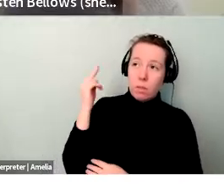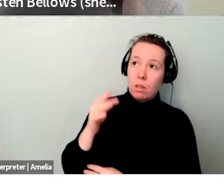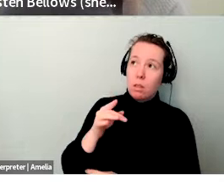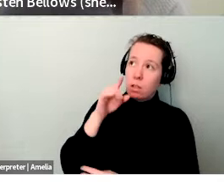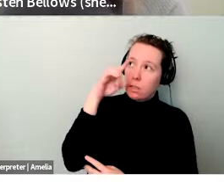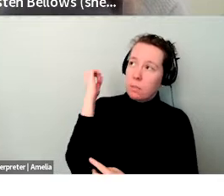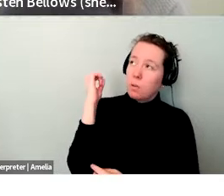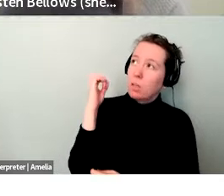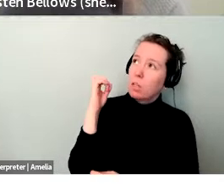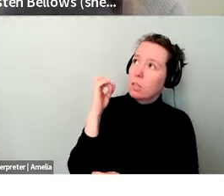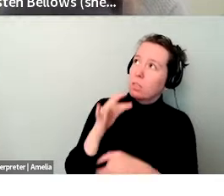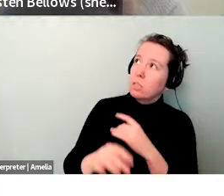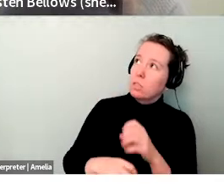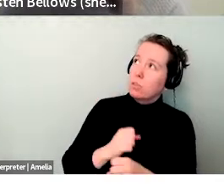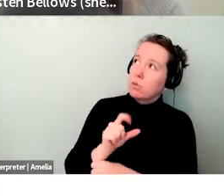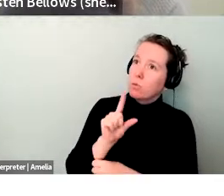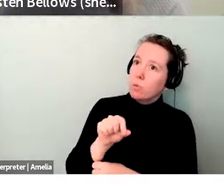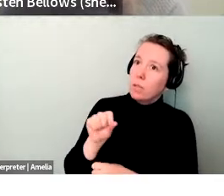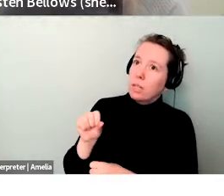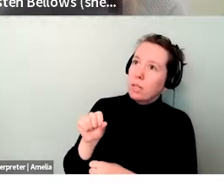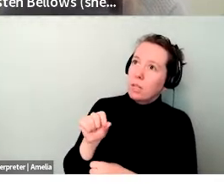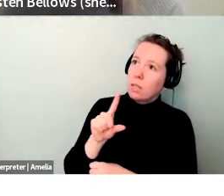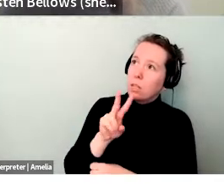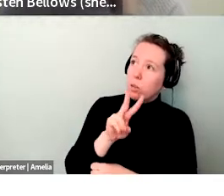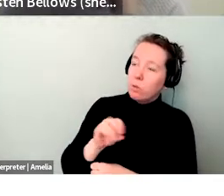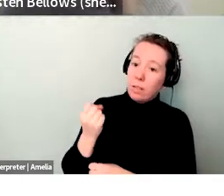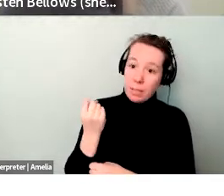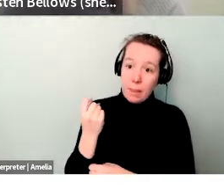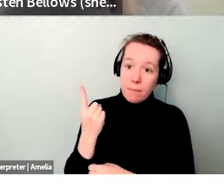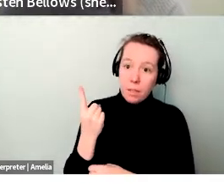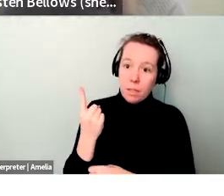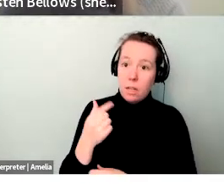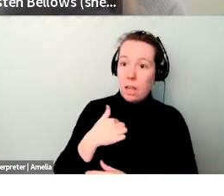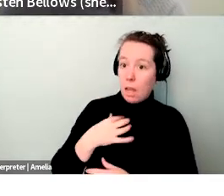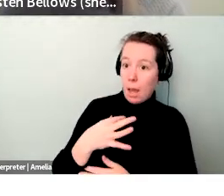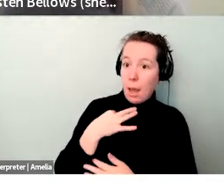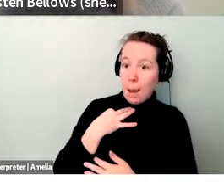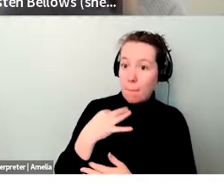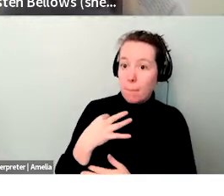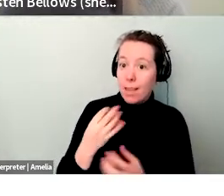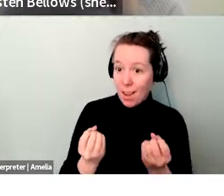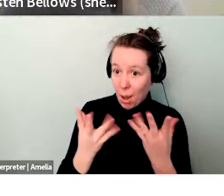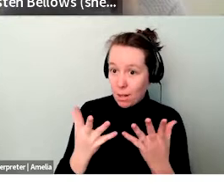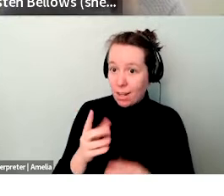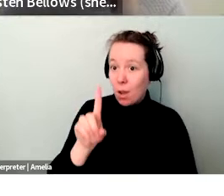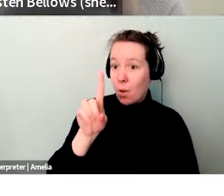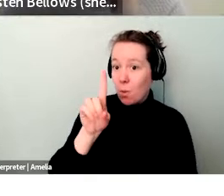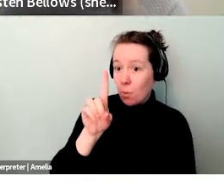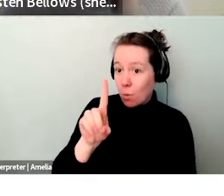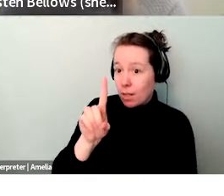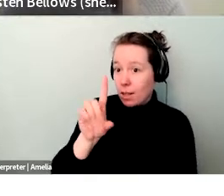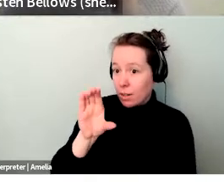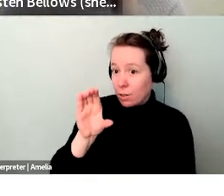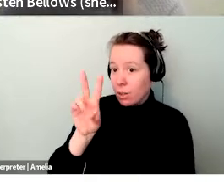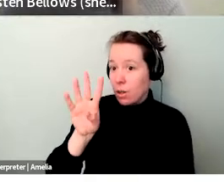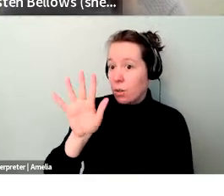around 2011, I applied, I'm not kidding, I applied to 125 jobs and I